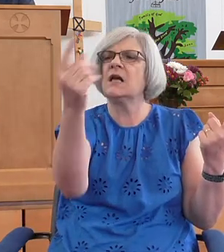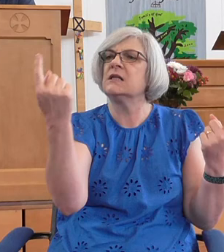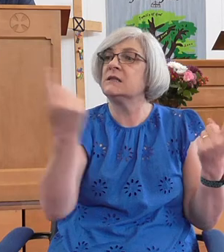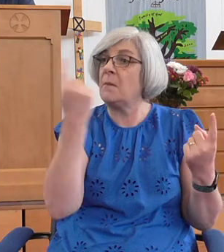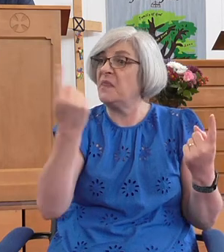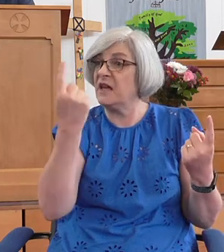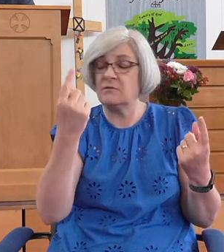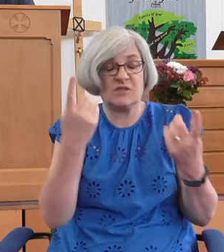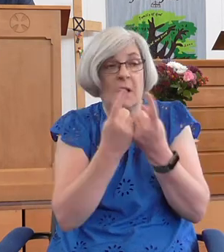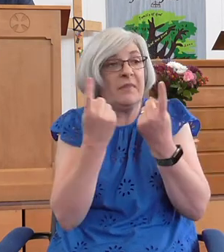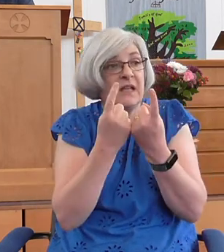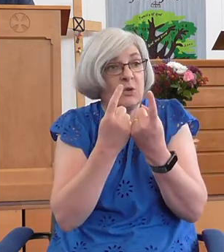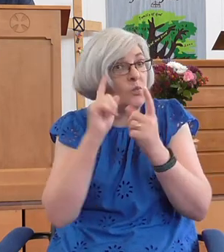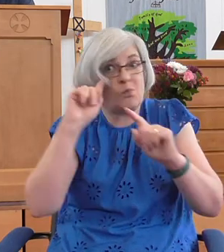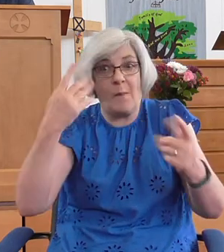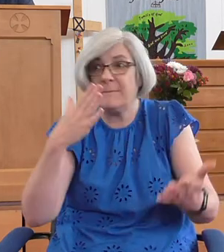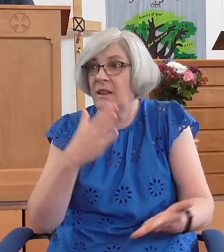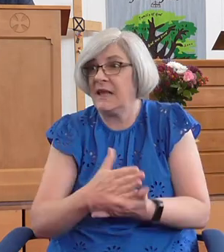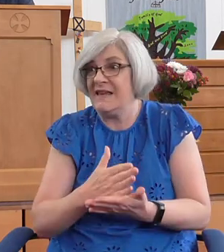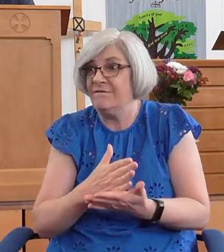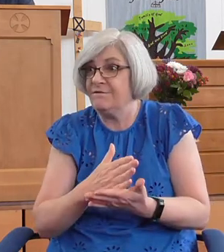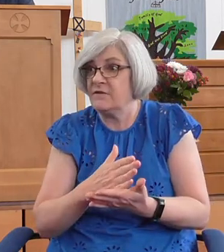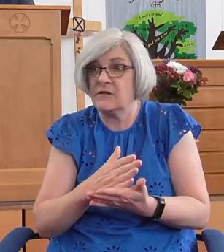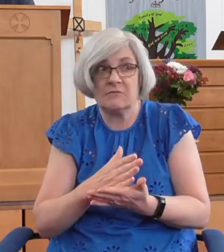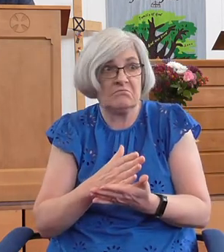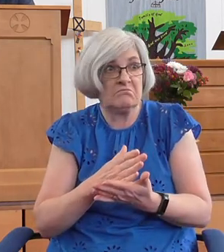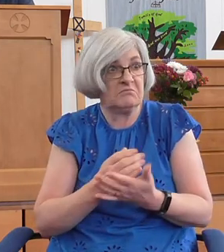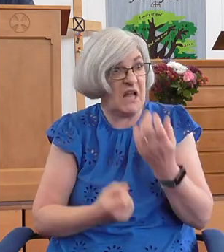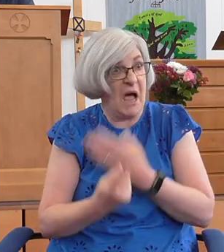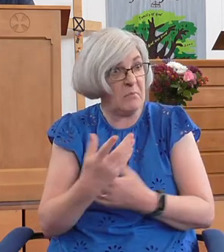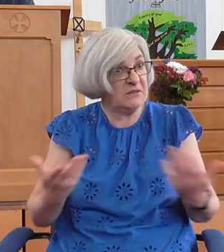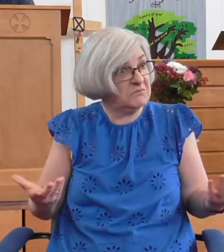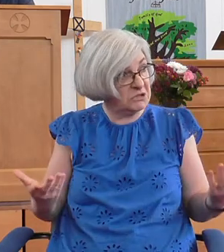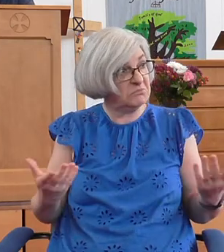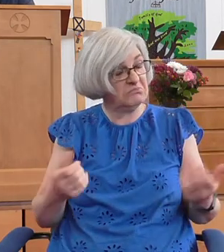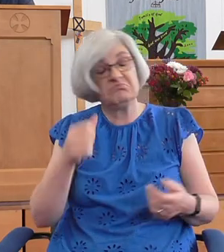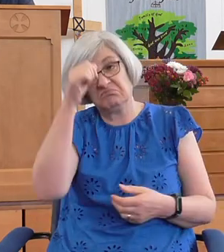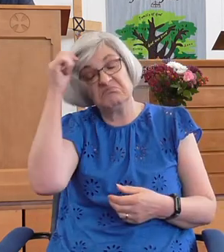Something you can't believe has happened. Okay.